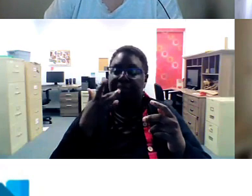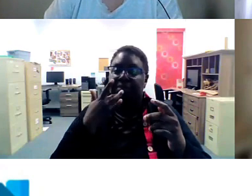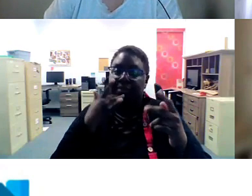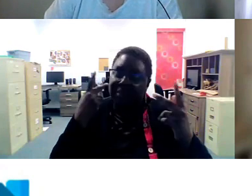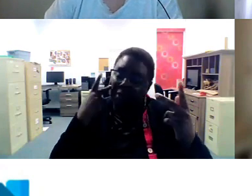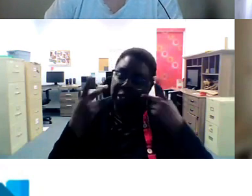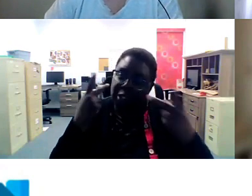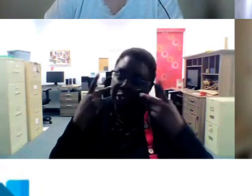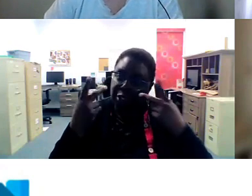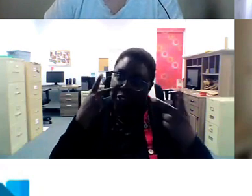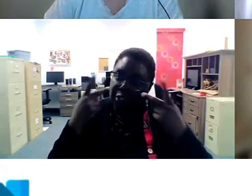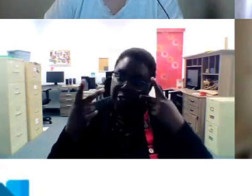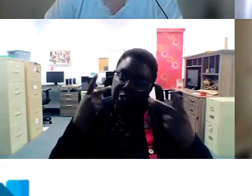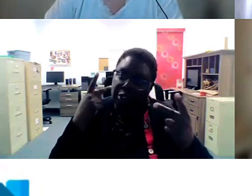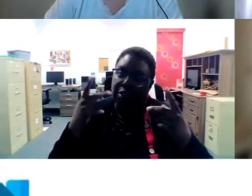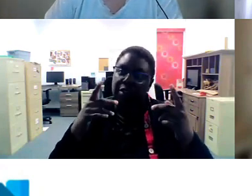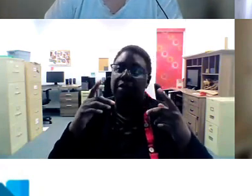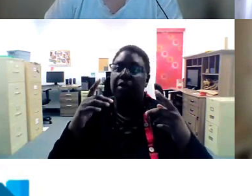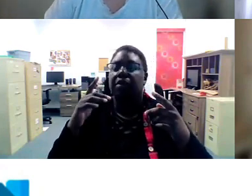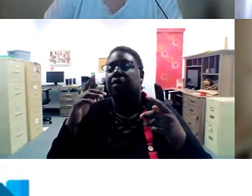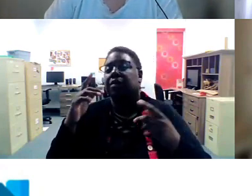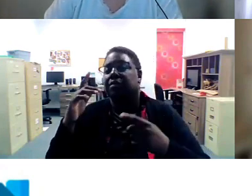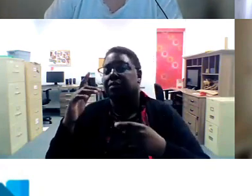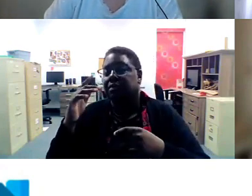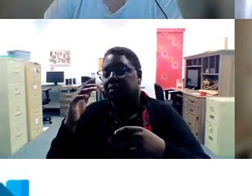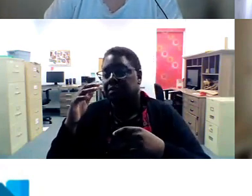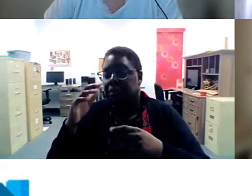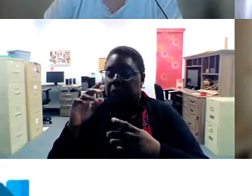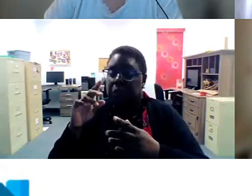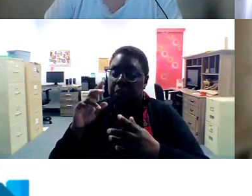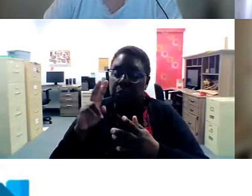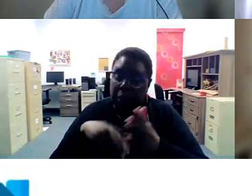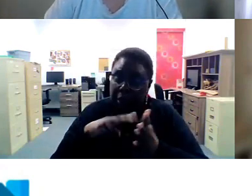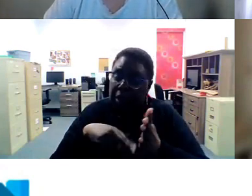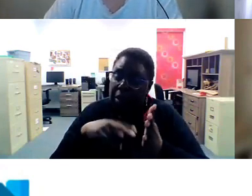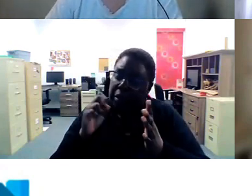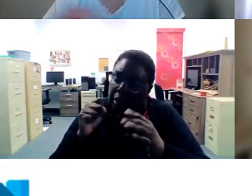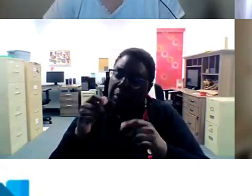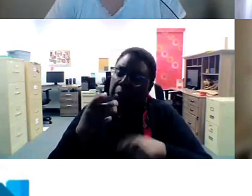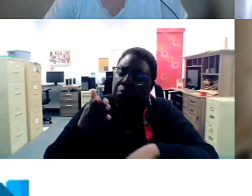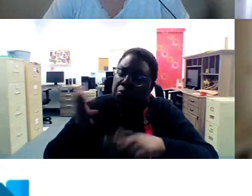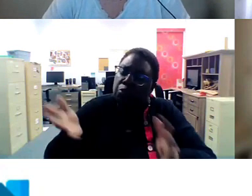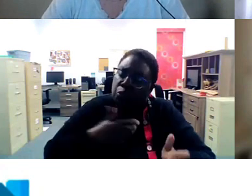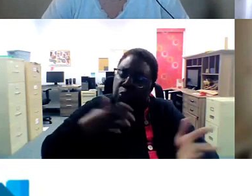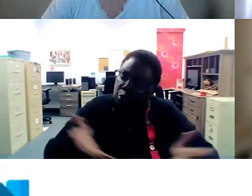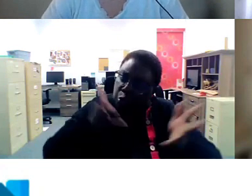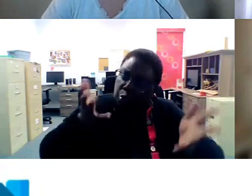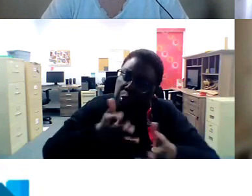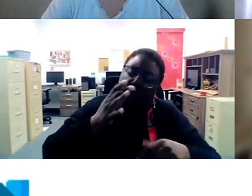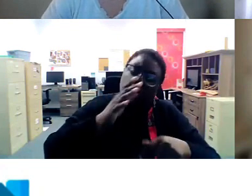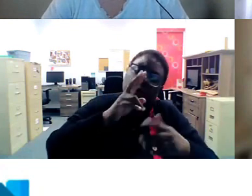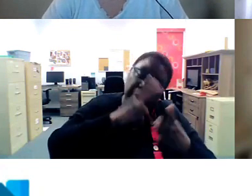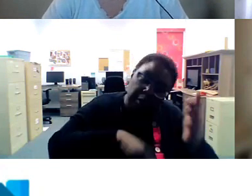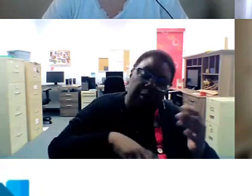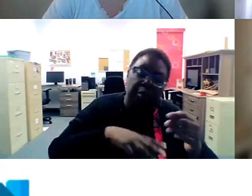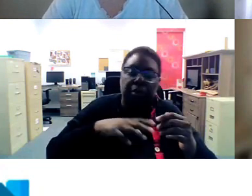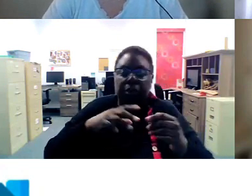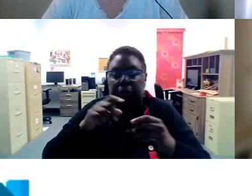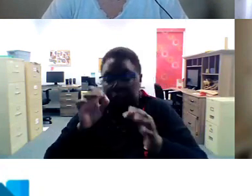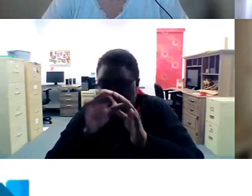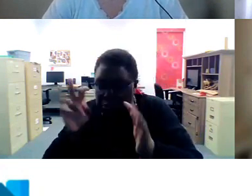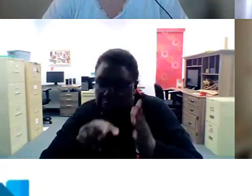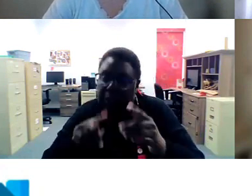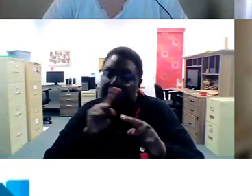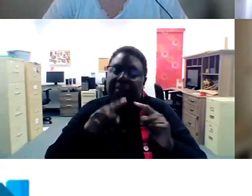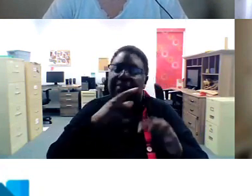of course, and they are very visual. They learn better accessing visual